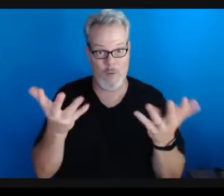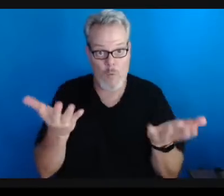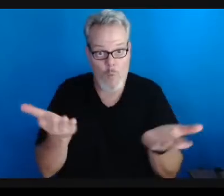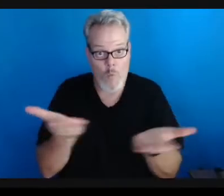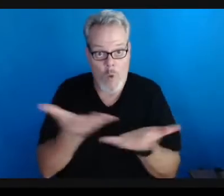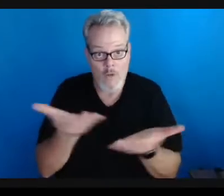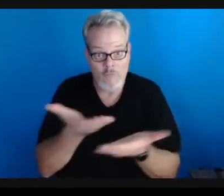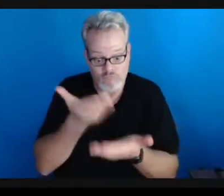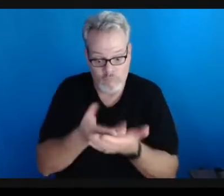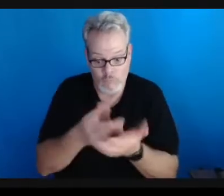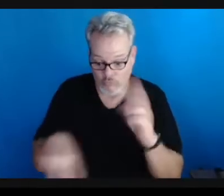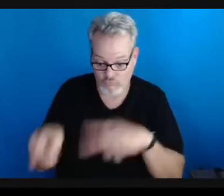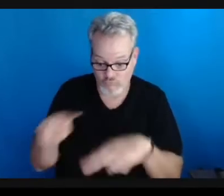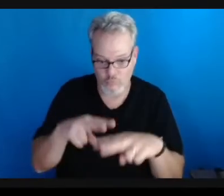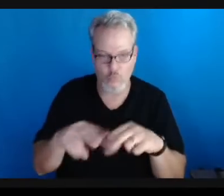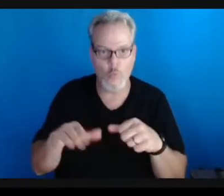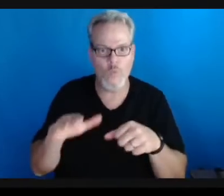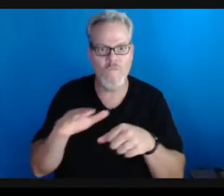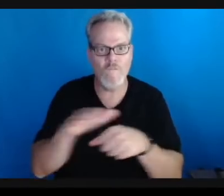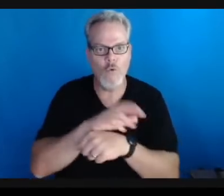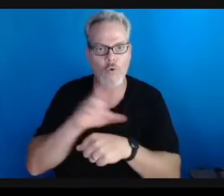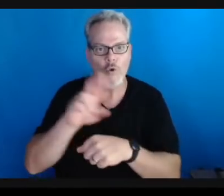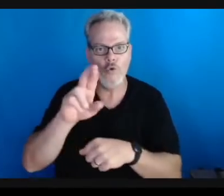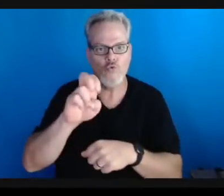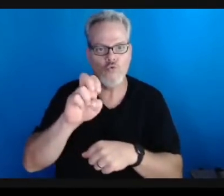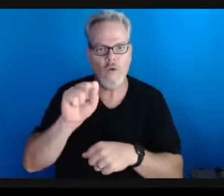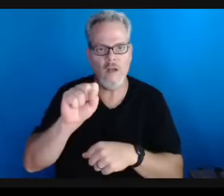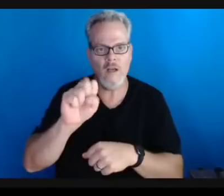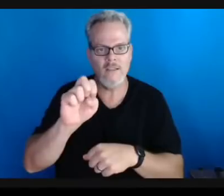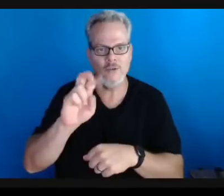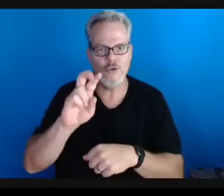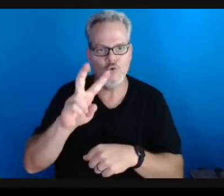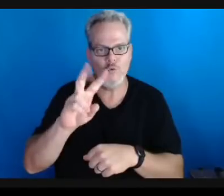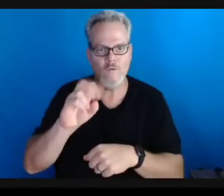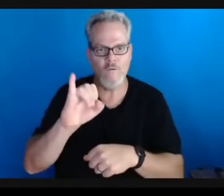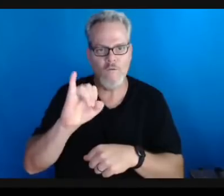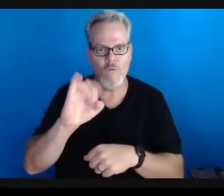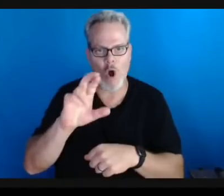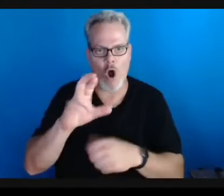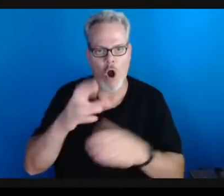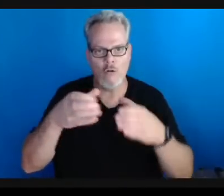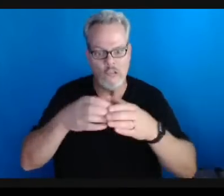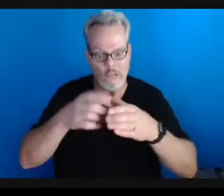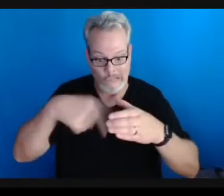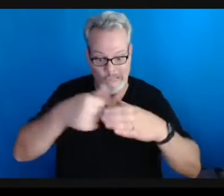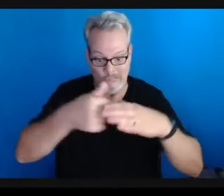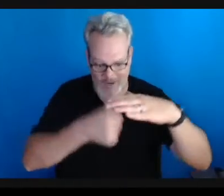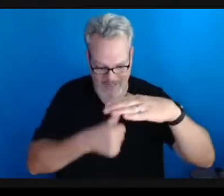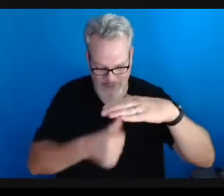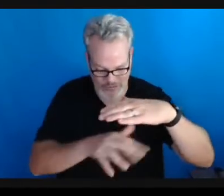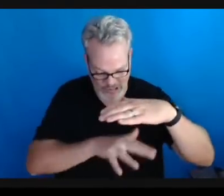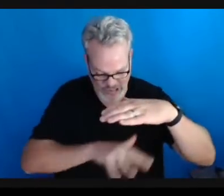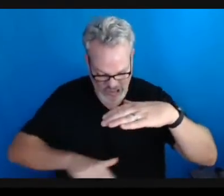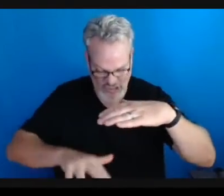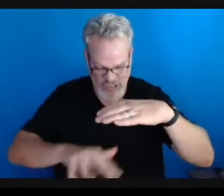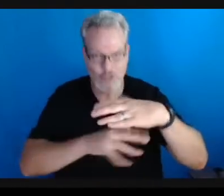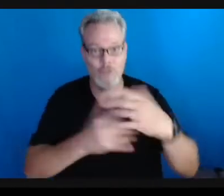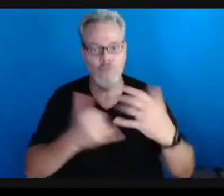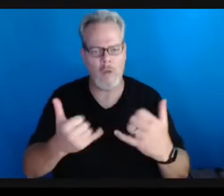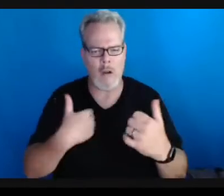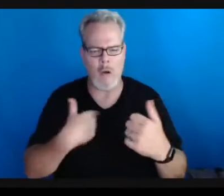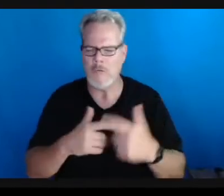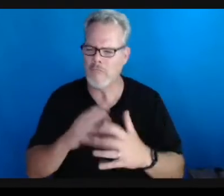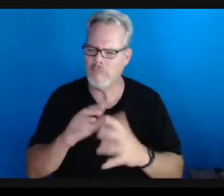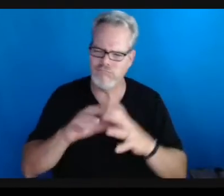this whole reservoir that's underneath this crust of a lava lake. By now, this is a huge volume of lava underneath there.